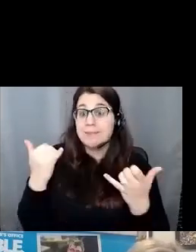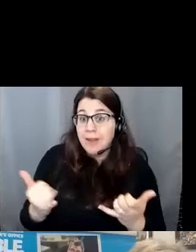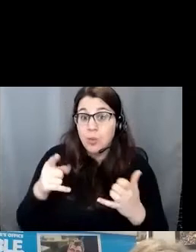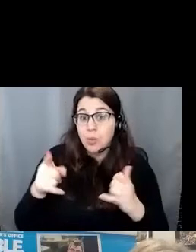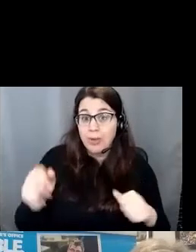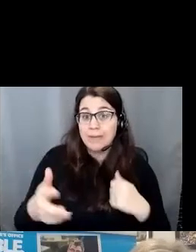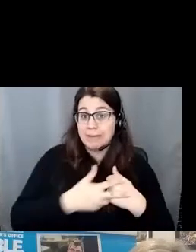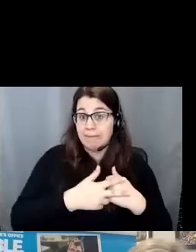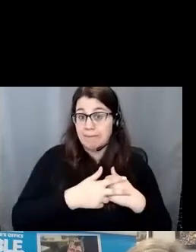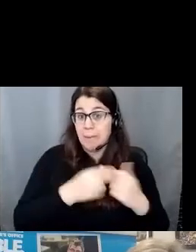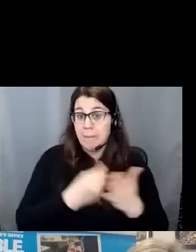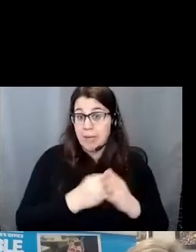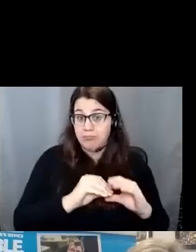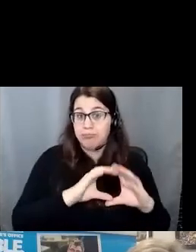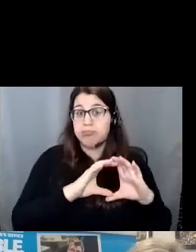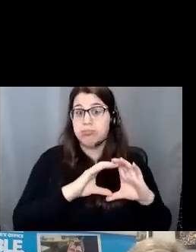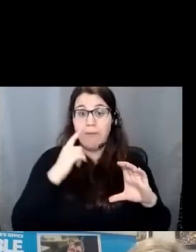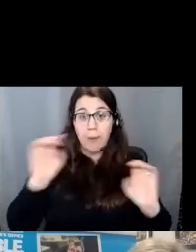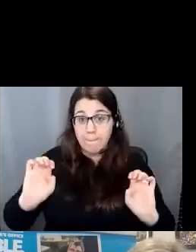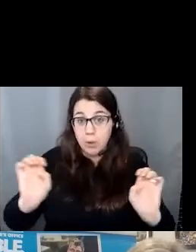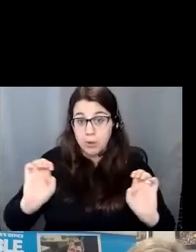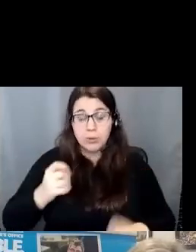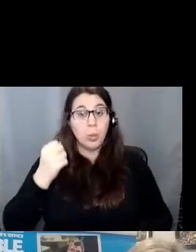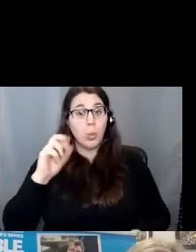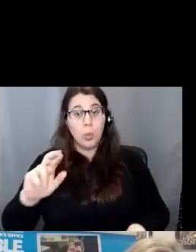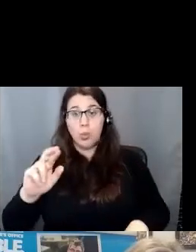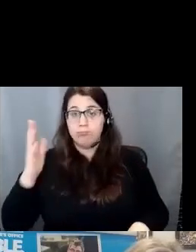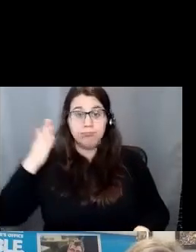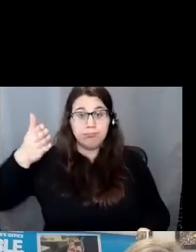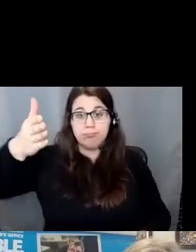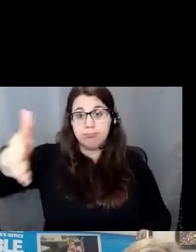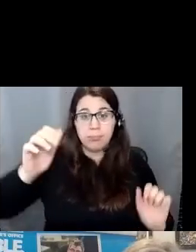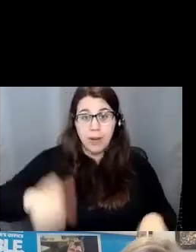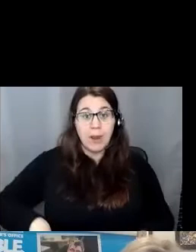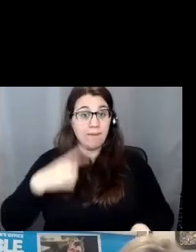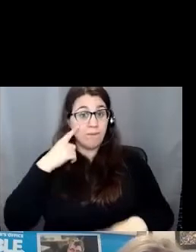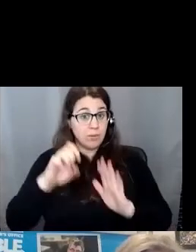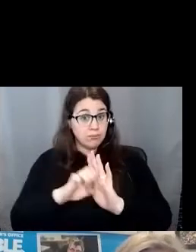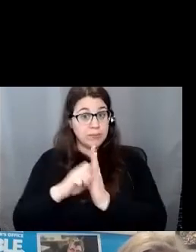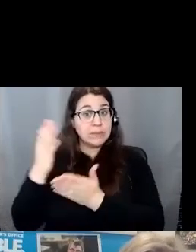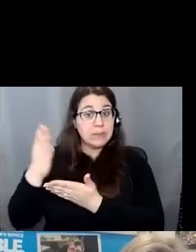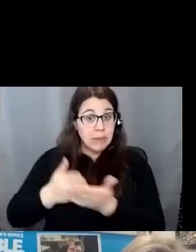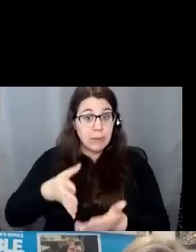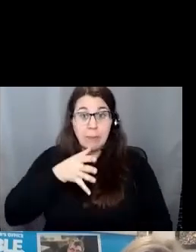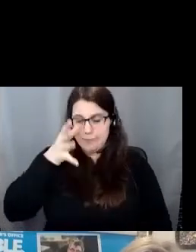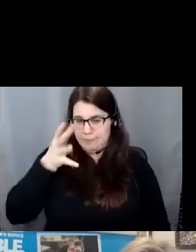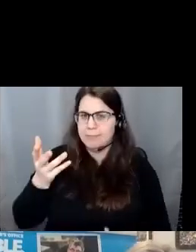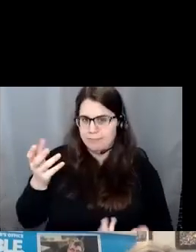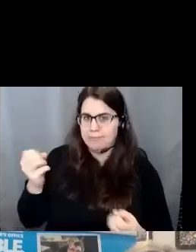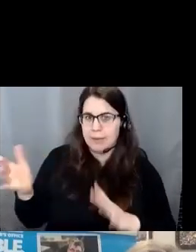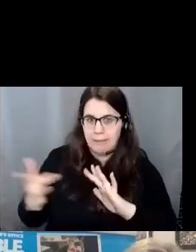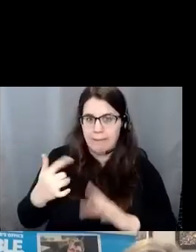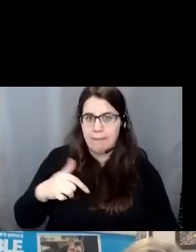for an emergency fund and for the long term. For example, we do have parents, we hear this a lot, they are